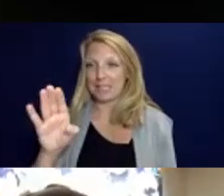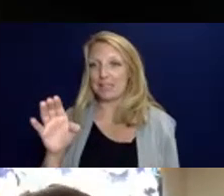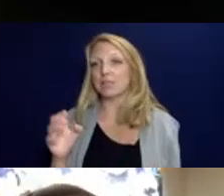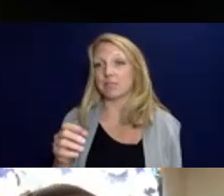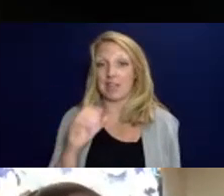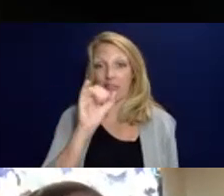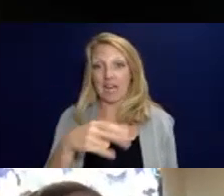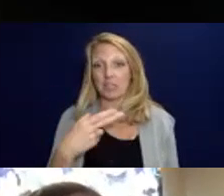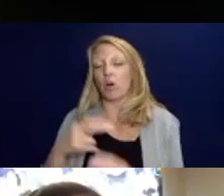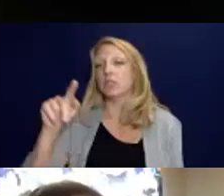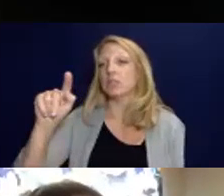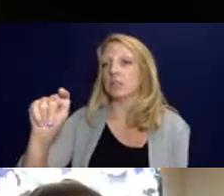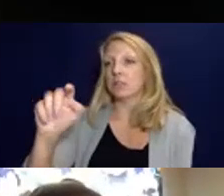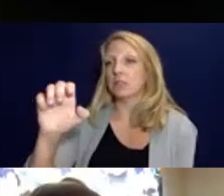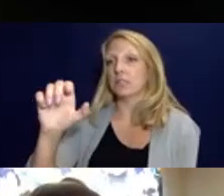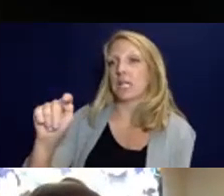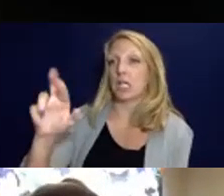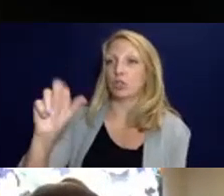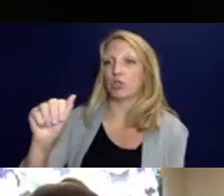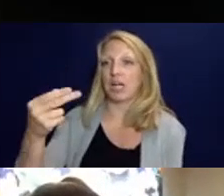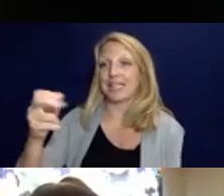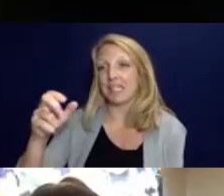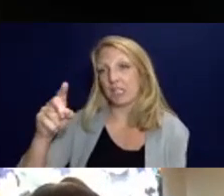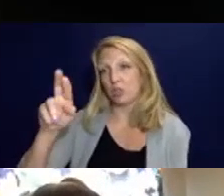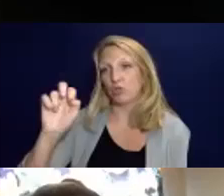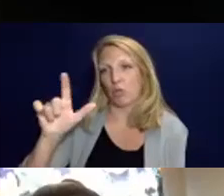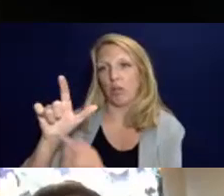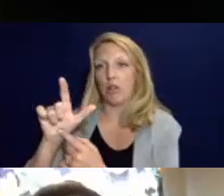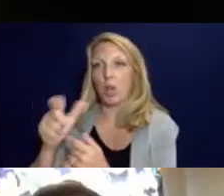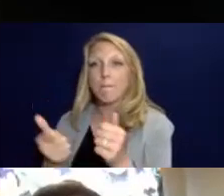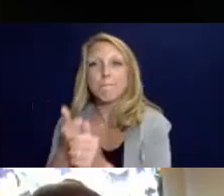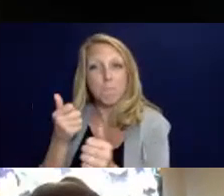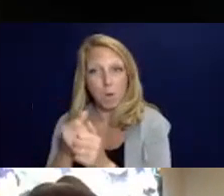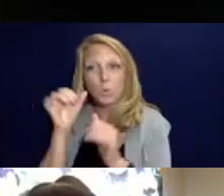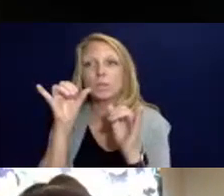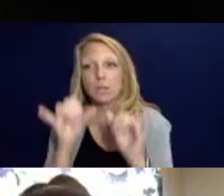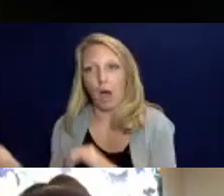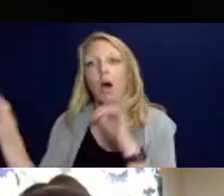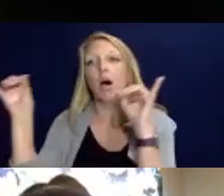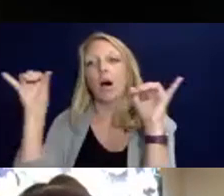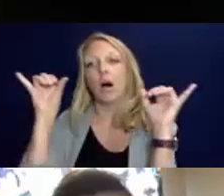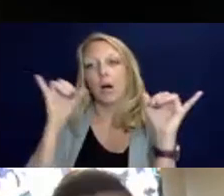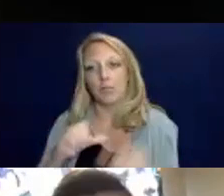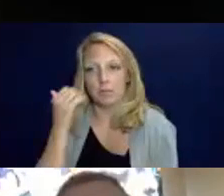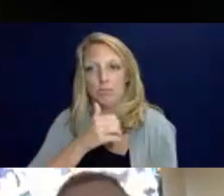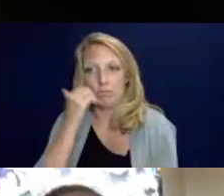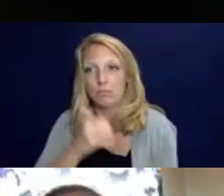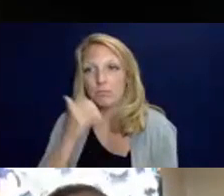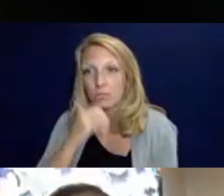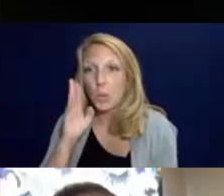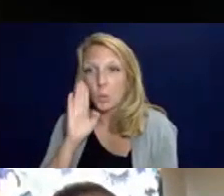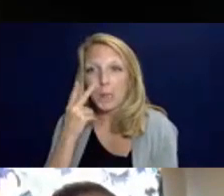called tetrahedral, and generally is the most common type of configuration or geometry that you find for